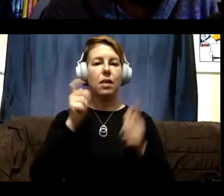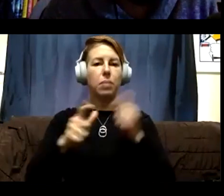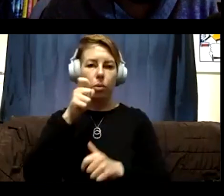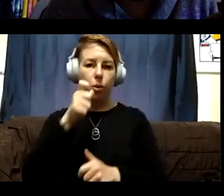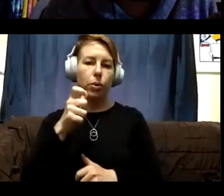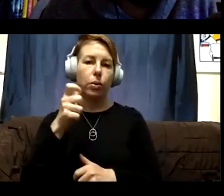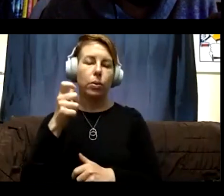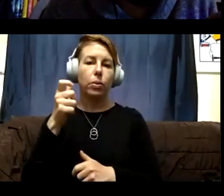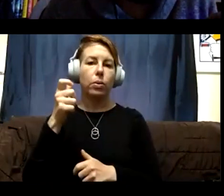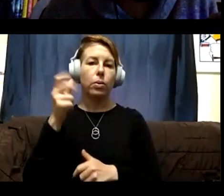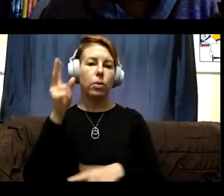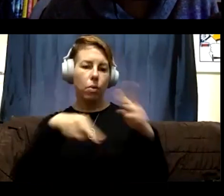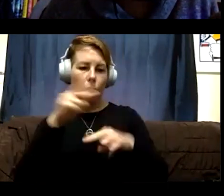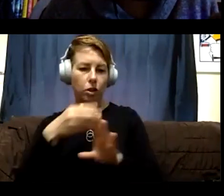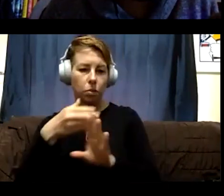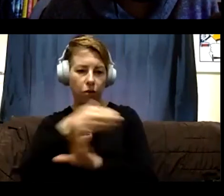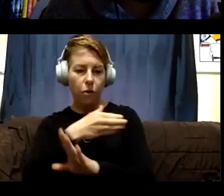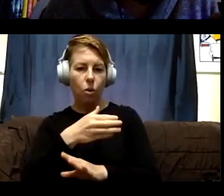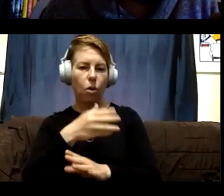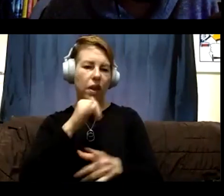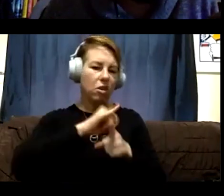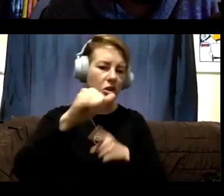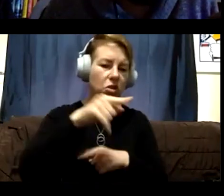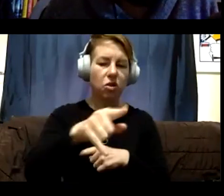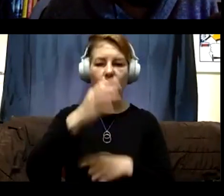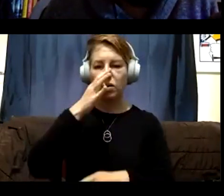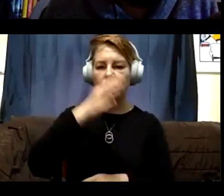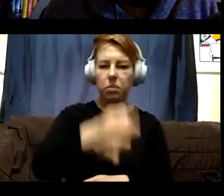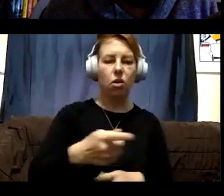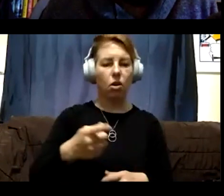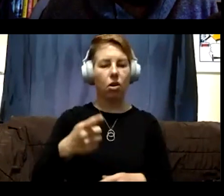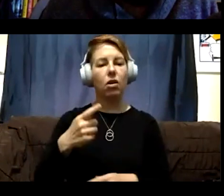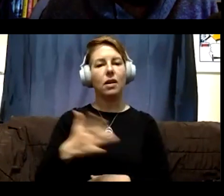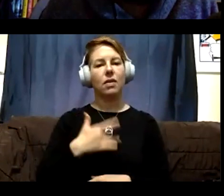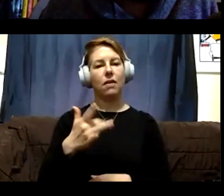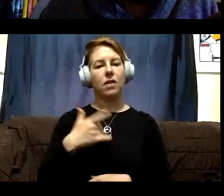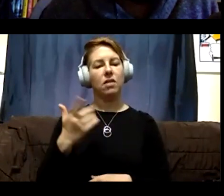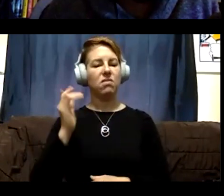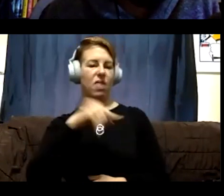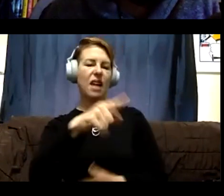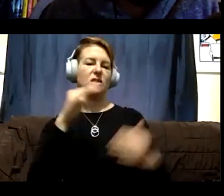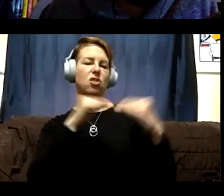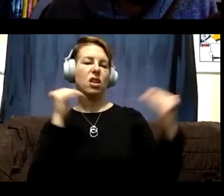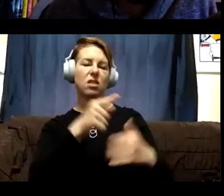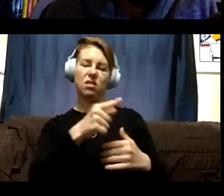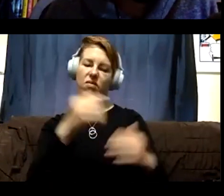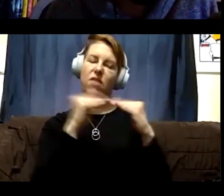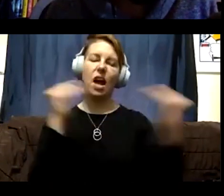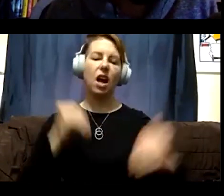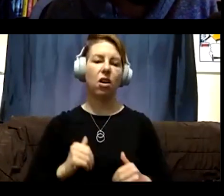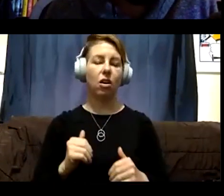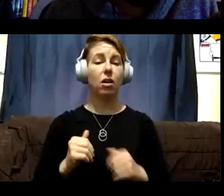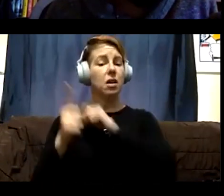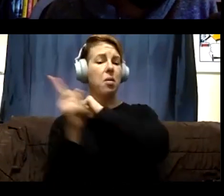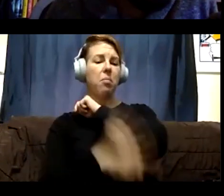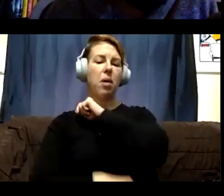damn her and spit at her, and say that's justice. They might say that in punishing her, whatever